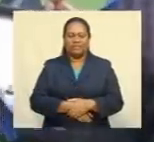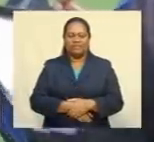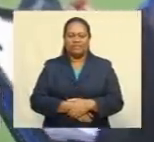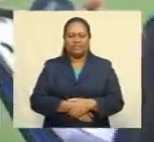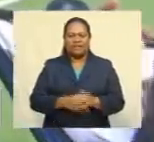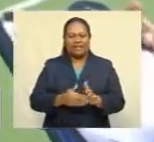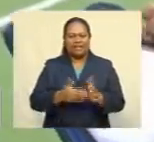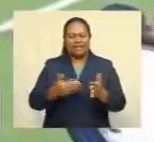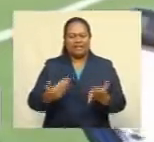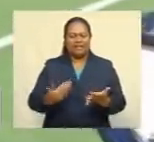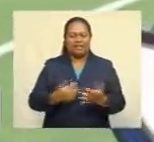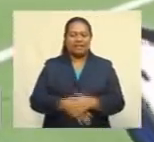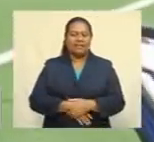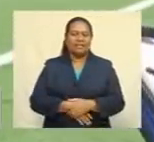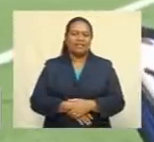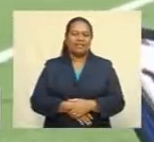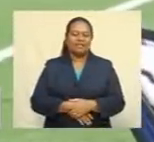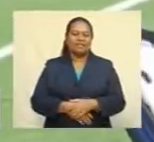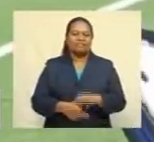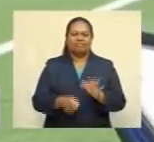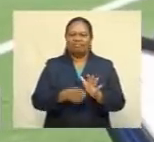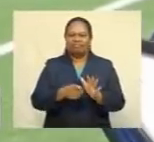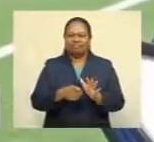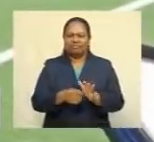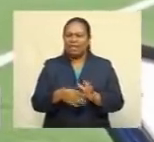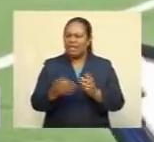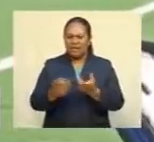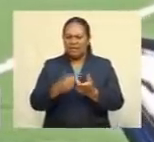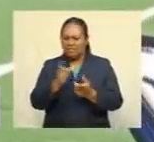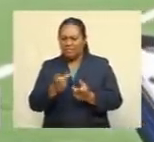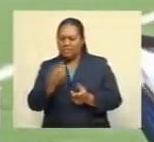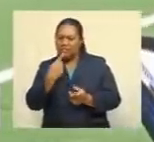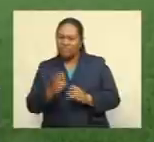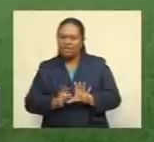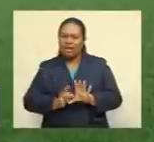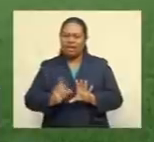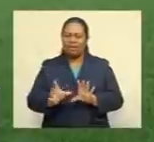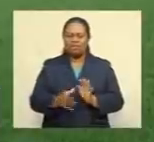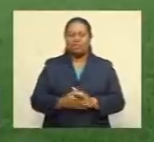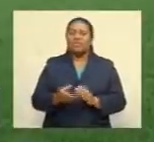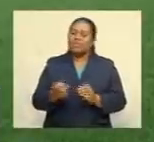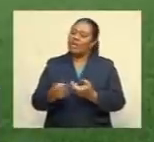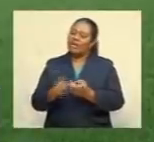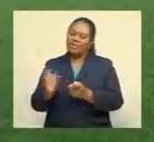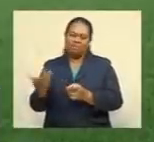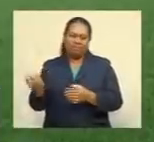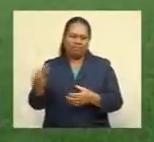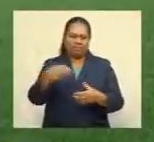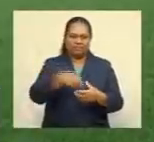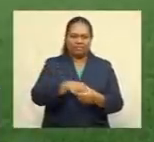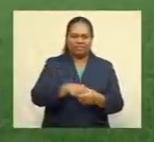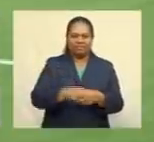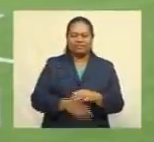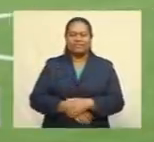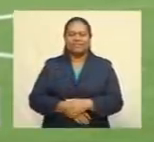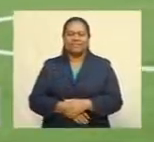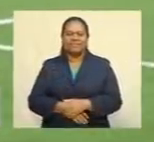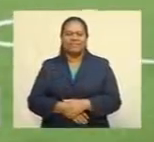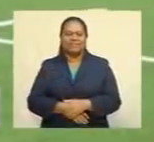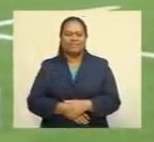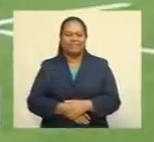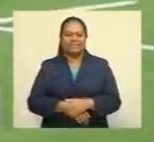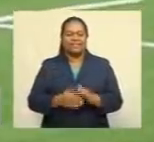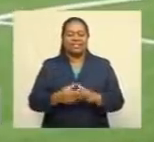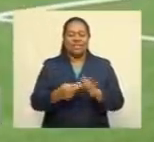gave 2 easy goals. Rami Manu was out, and in the next game he'll be in, so we'll get our defense fixed. However,